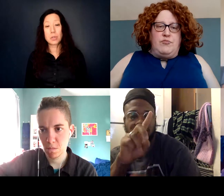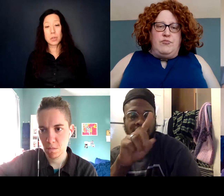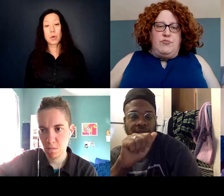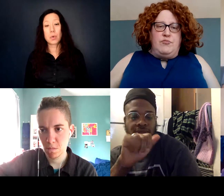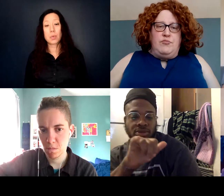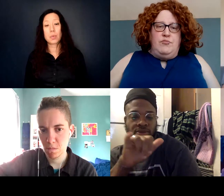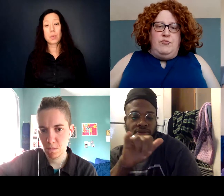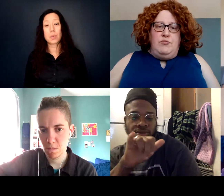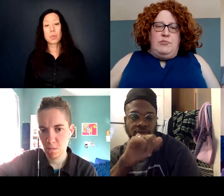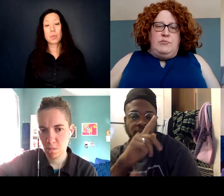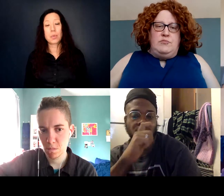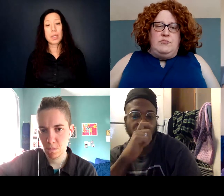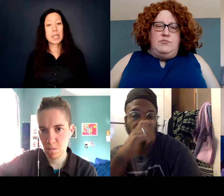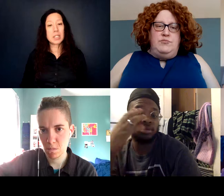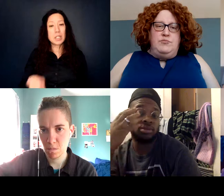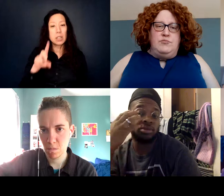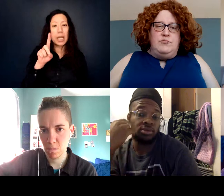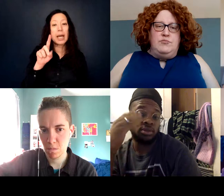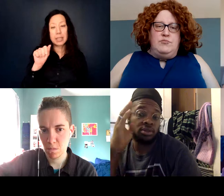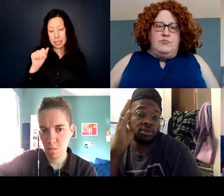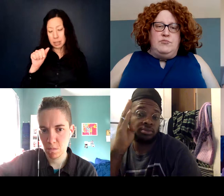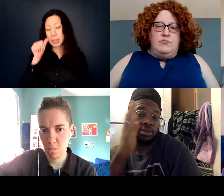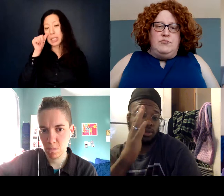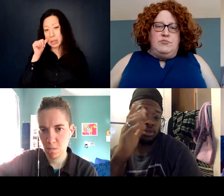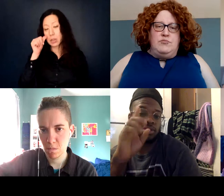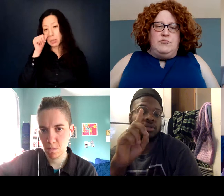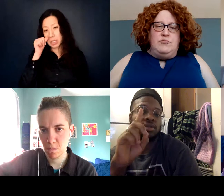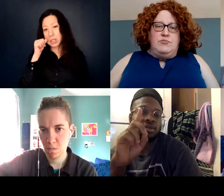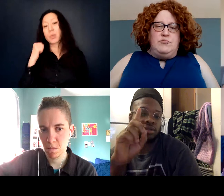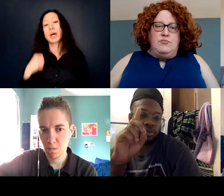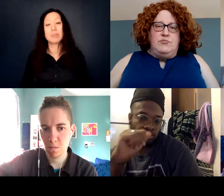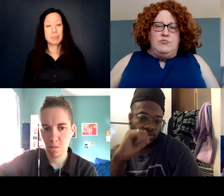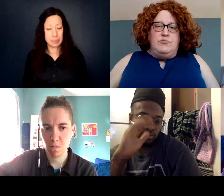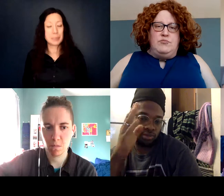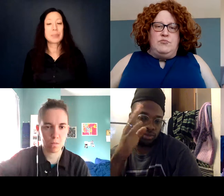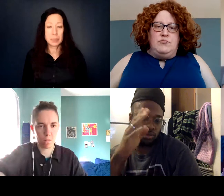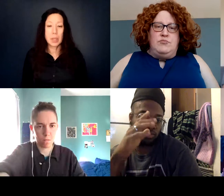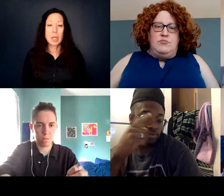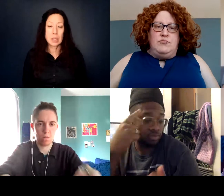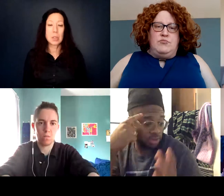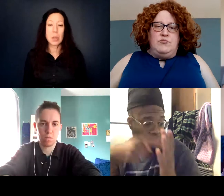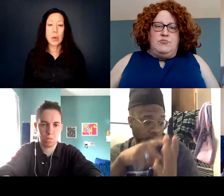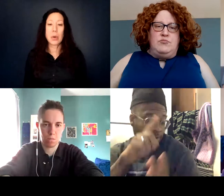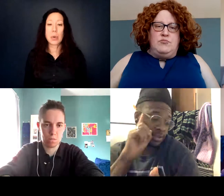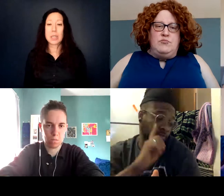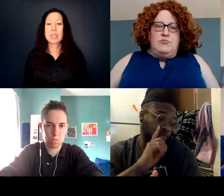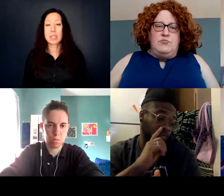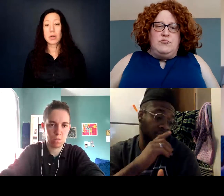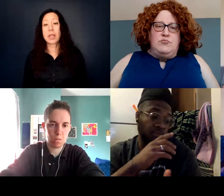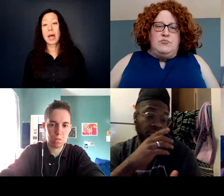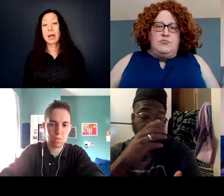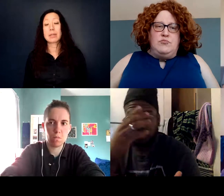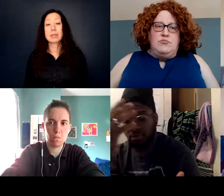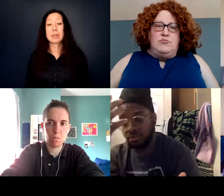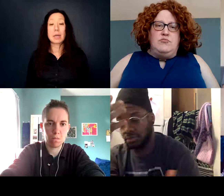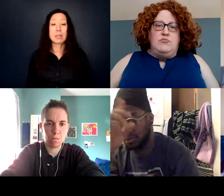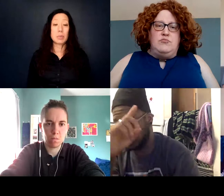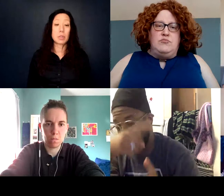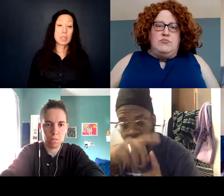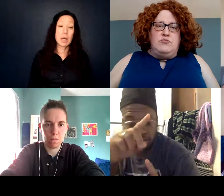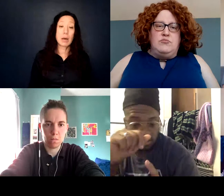And also, we need to look at disability groups as well. So consider